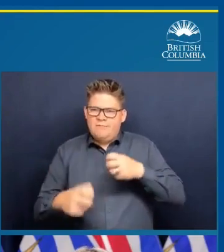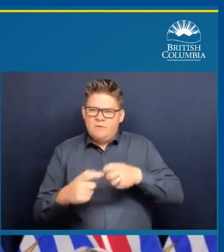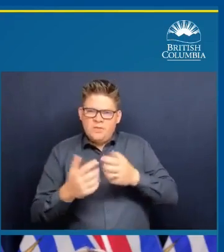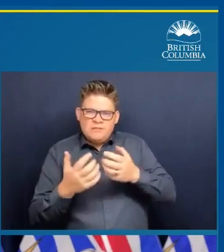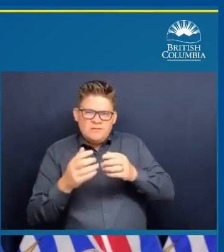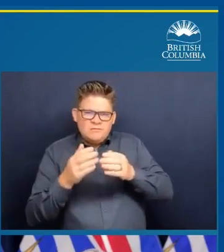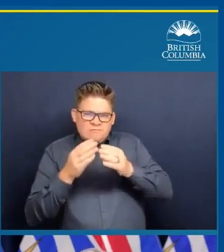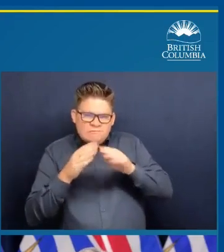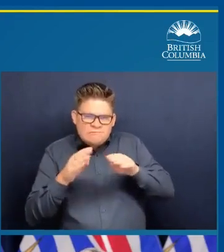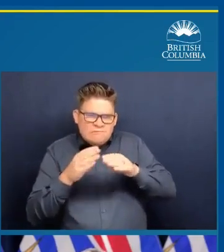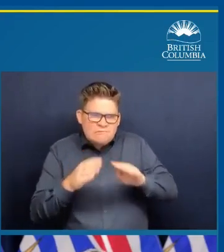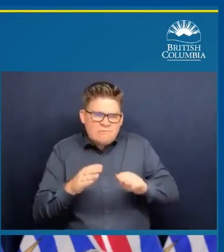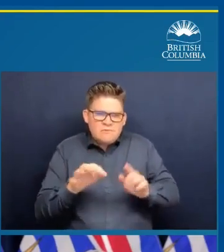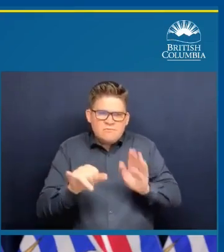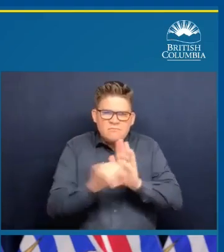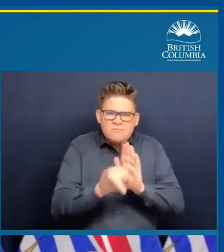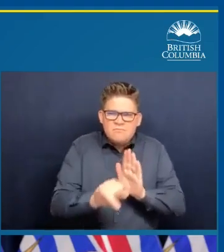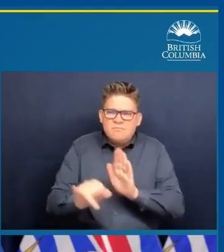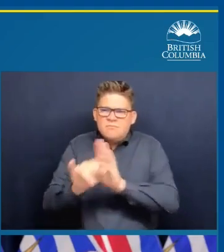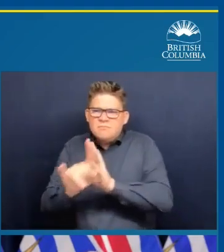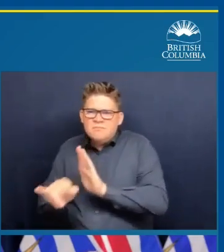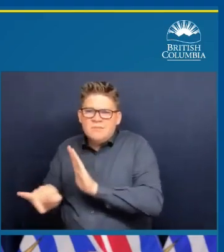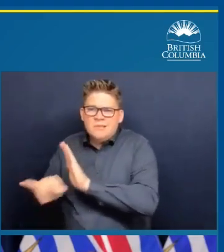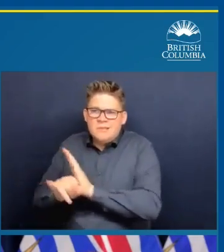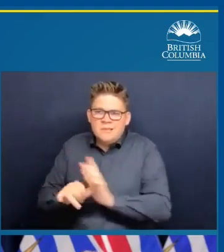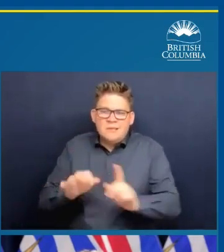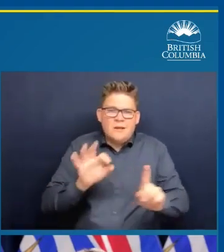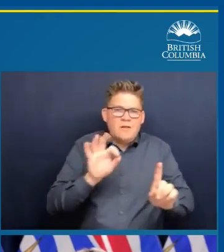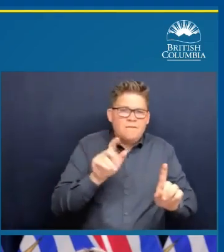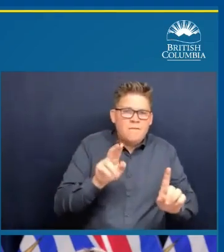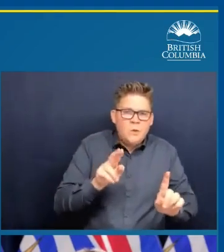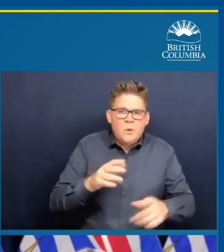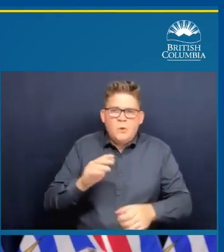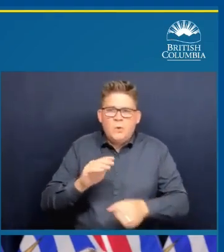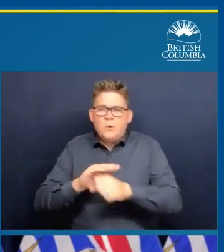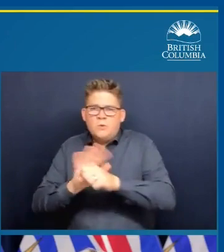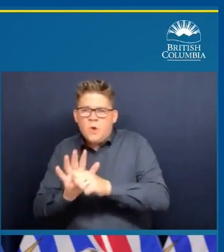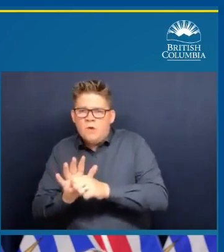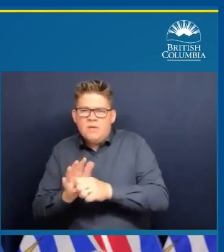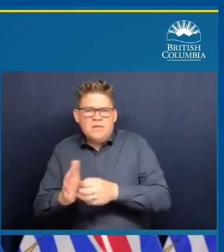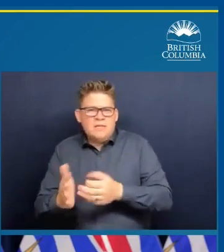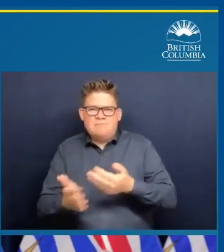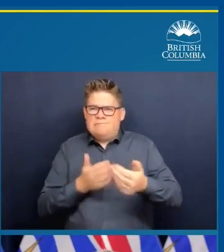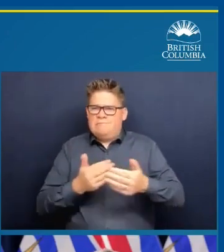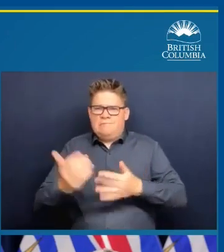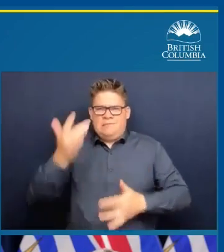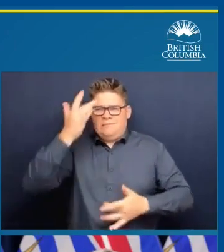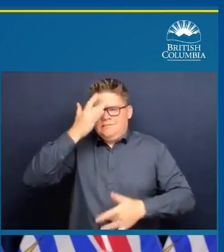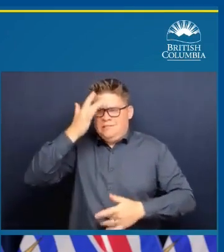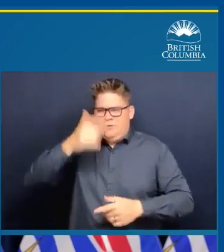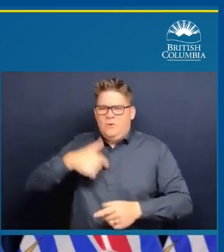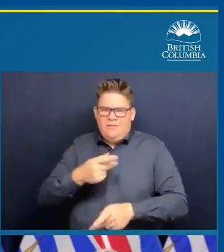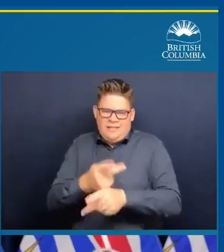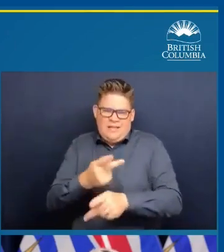in terms of our risk to others. But we need to be cautious. We need to be cautious, and that means